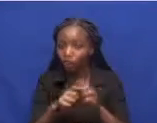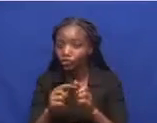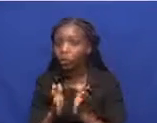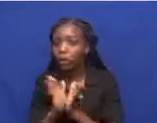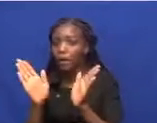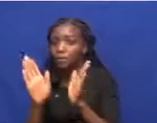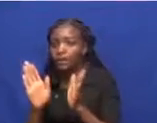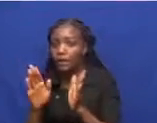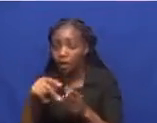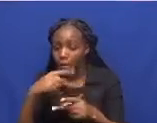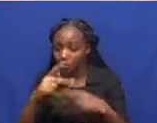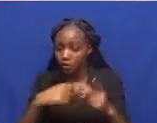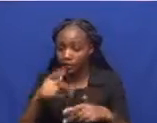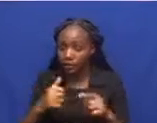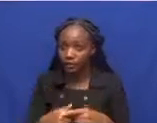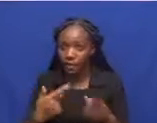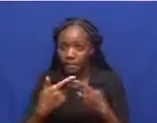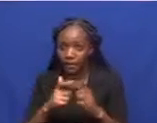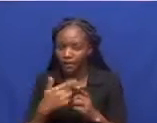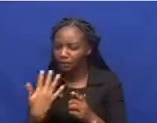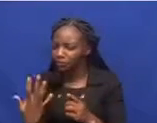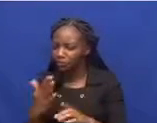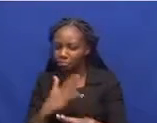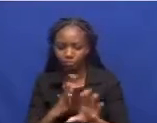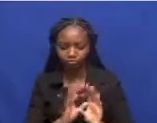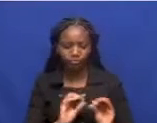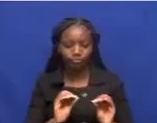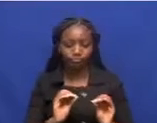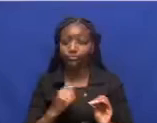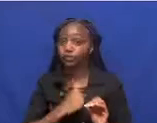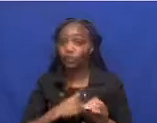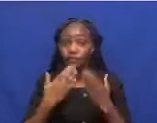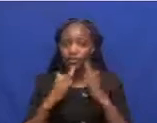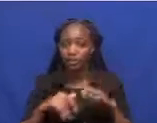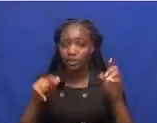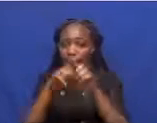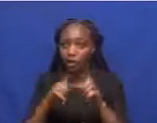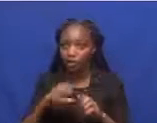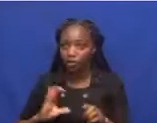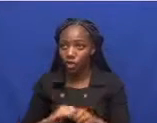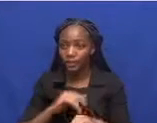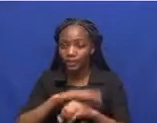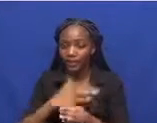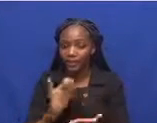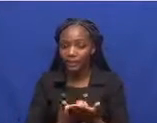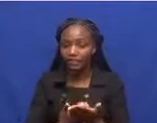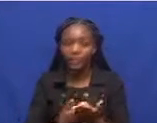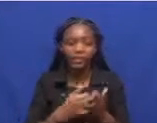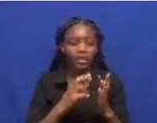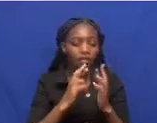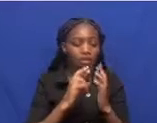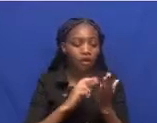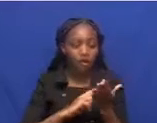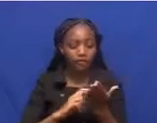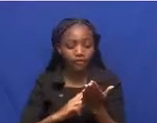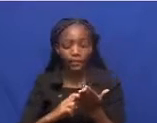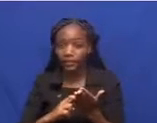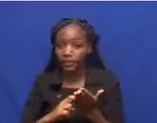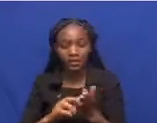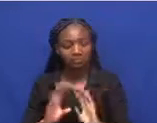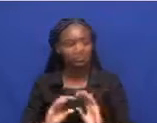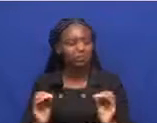process under unclear circumstances. The committee did not receive any evidence of written policy to justify the shift